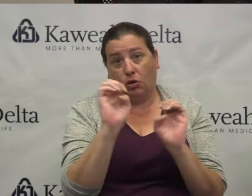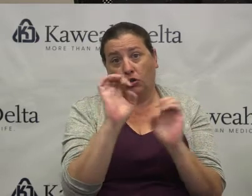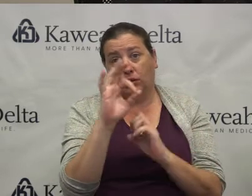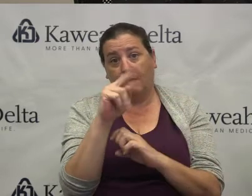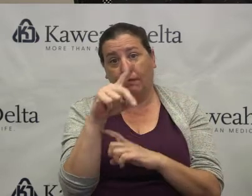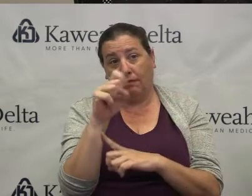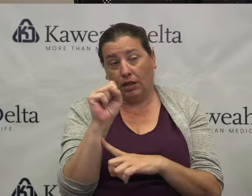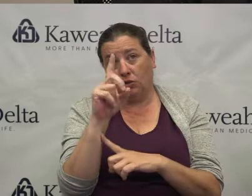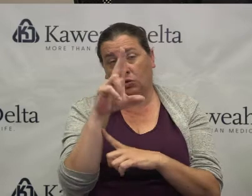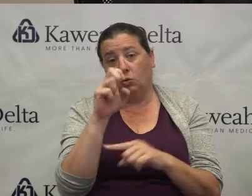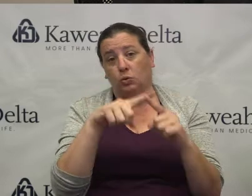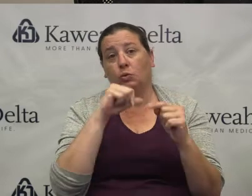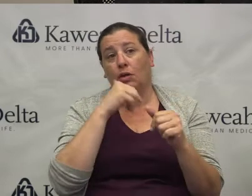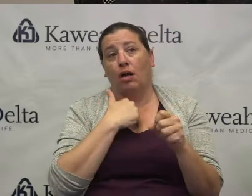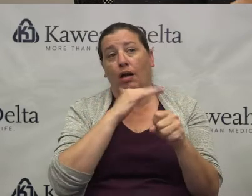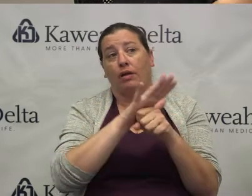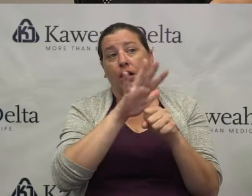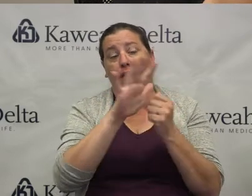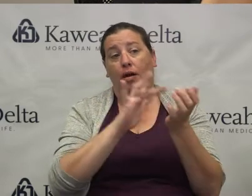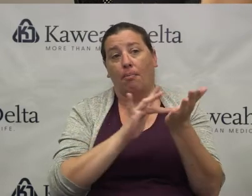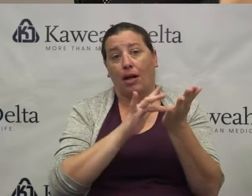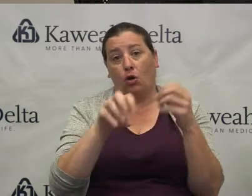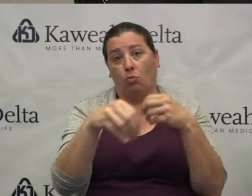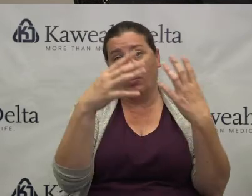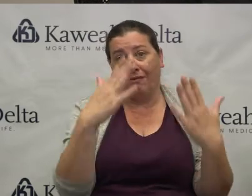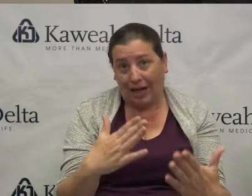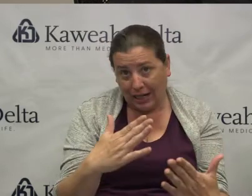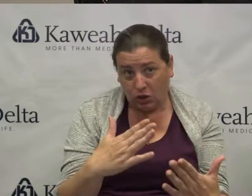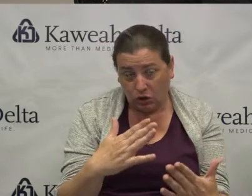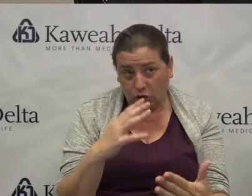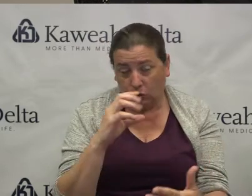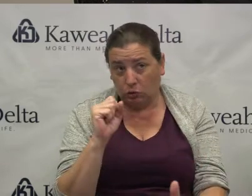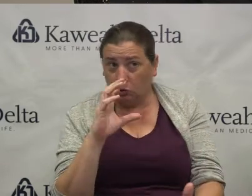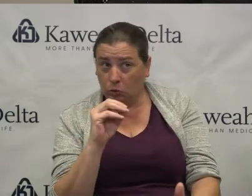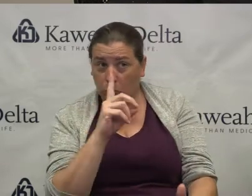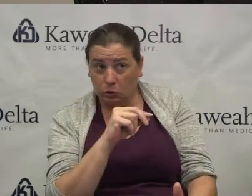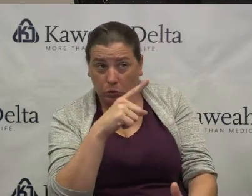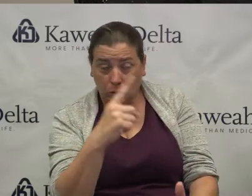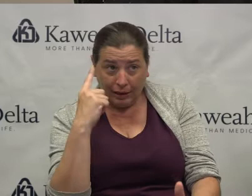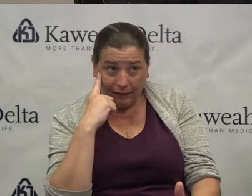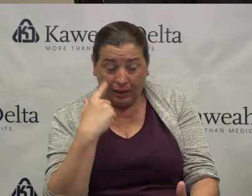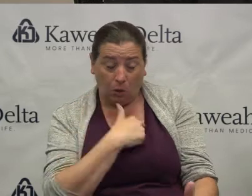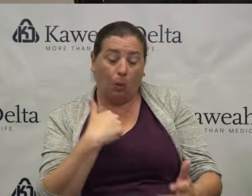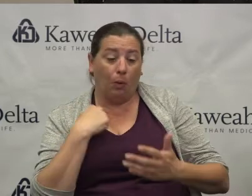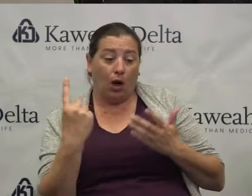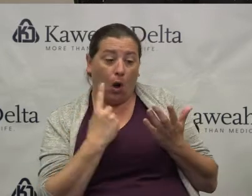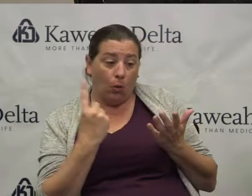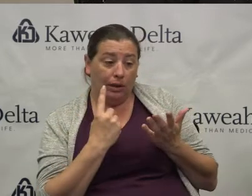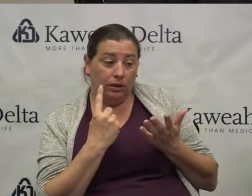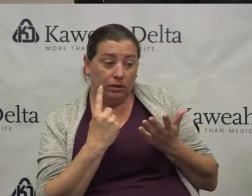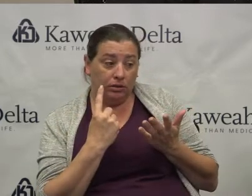medical providers. Right. And so, do you think that we always talk about our